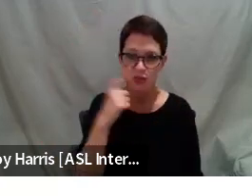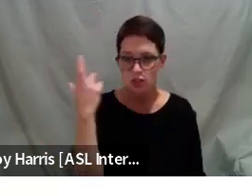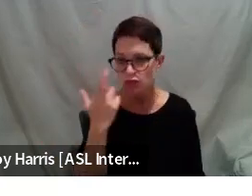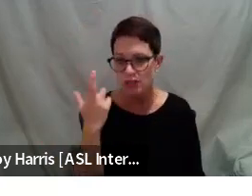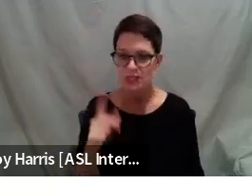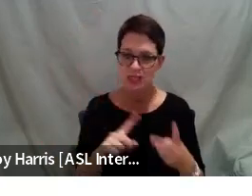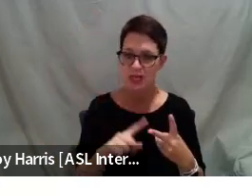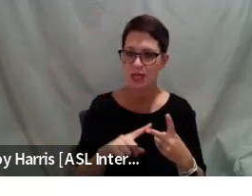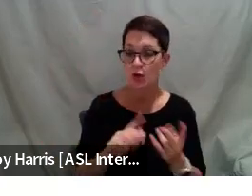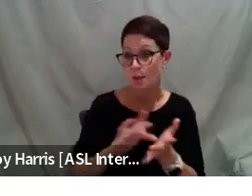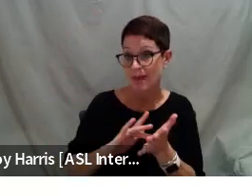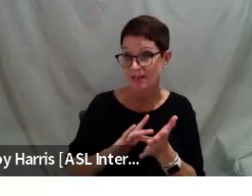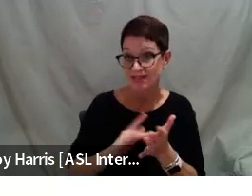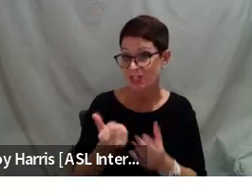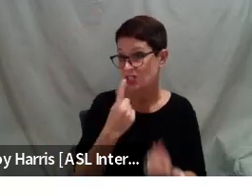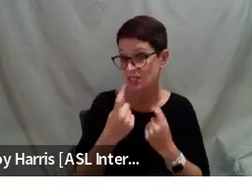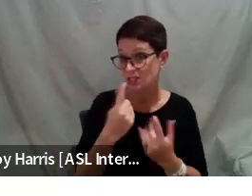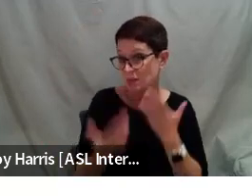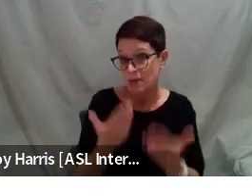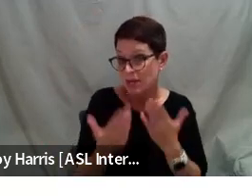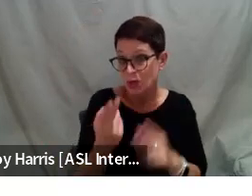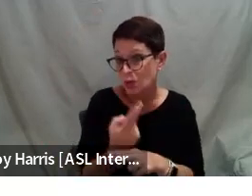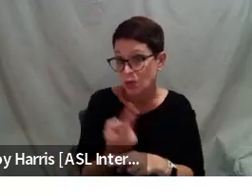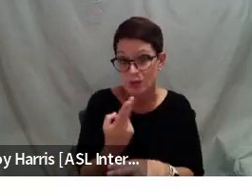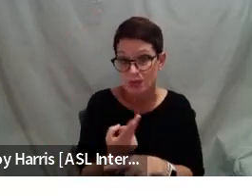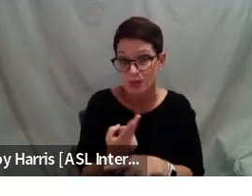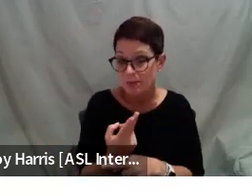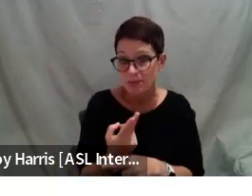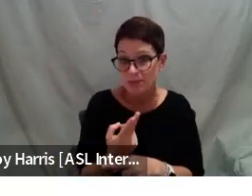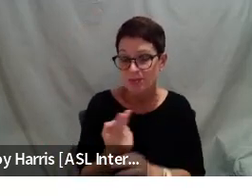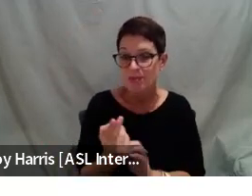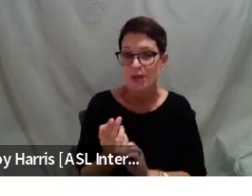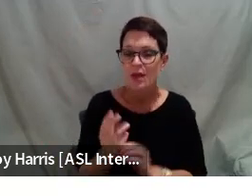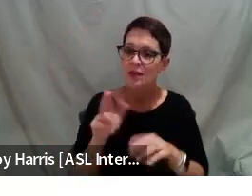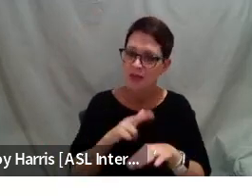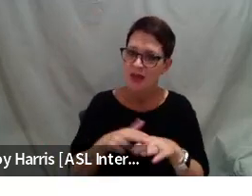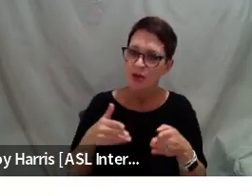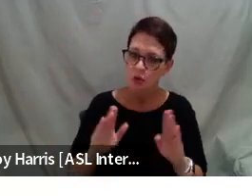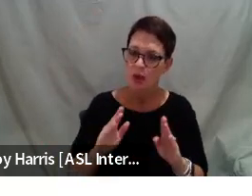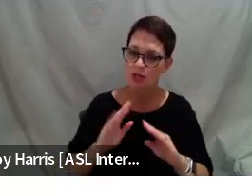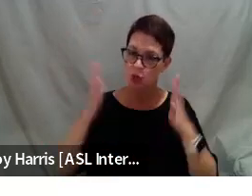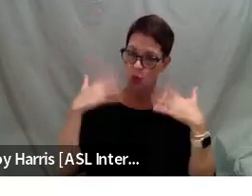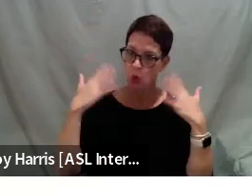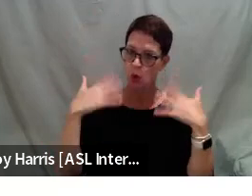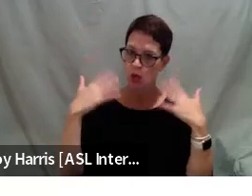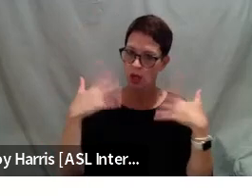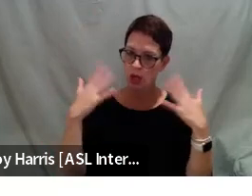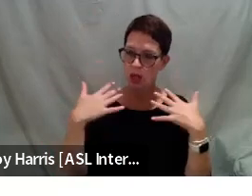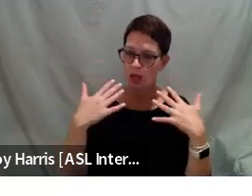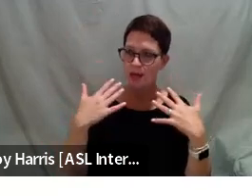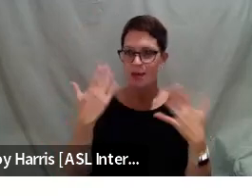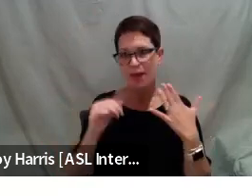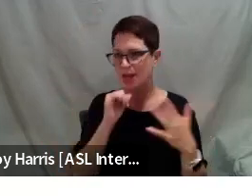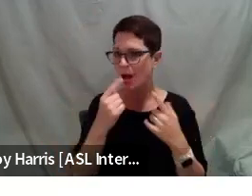reasons or for medications you might be on, this natural method of cooling yourself down might become